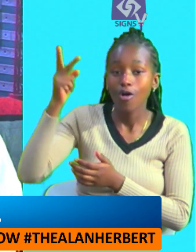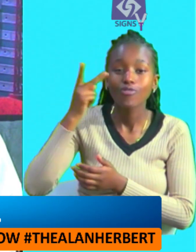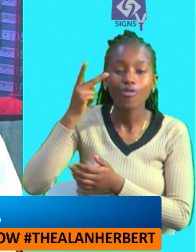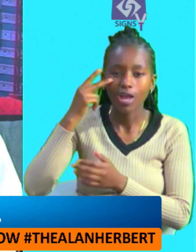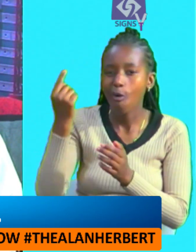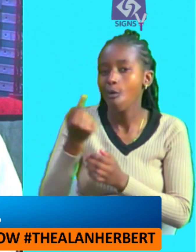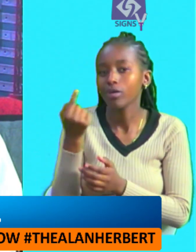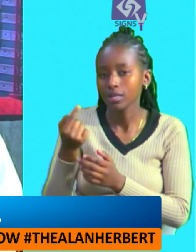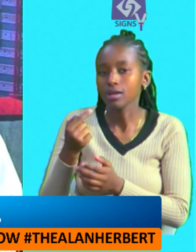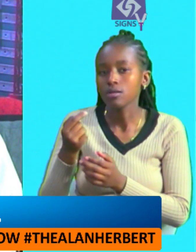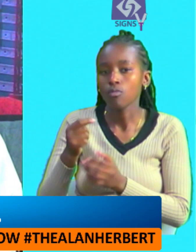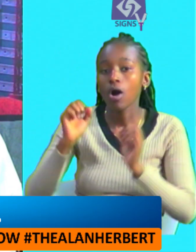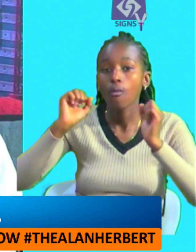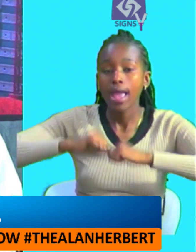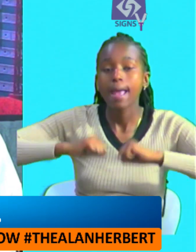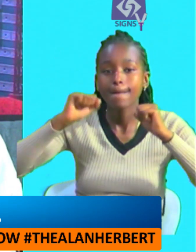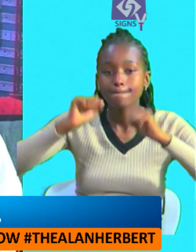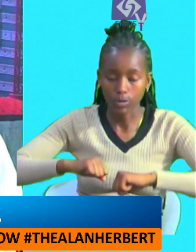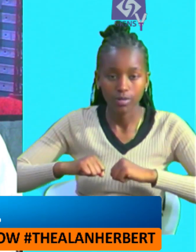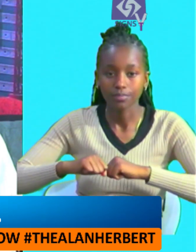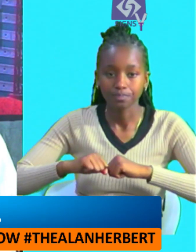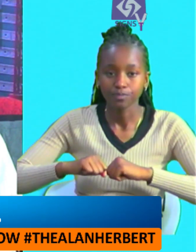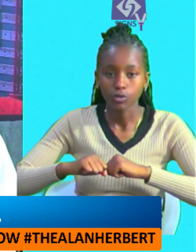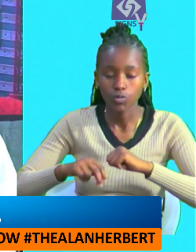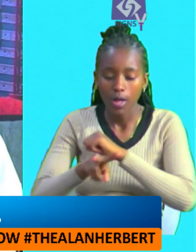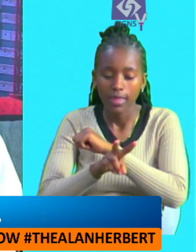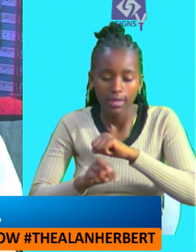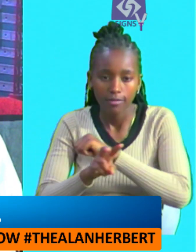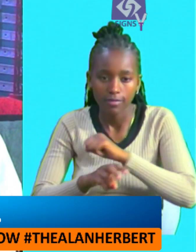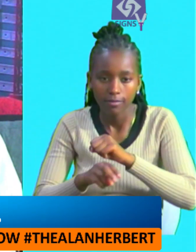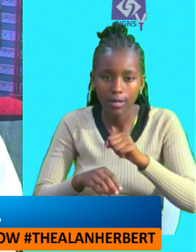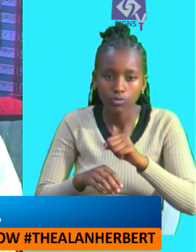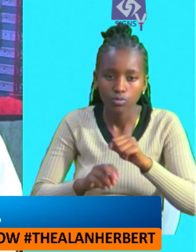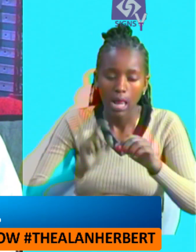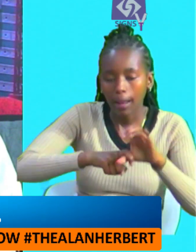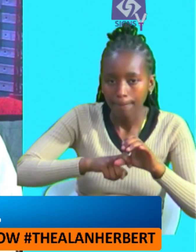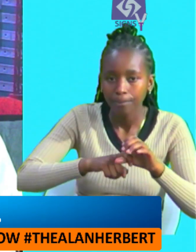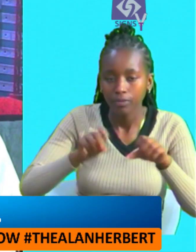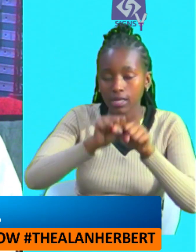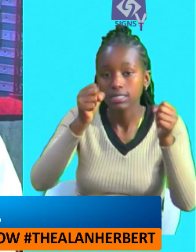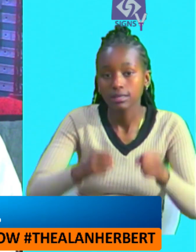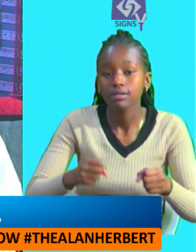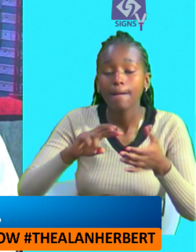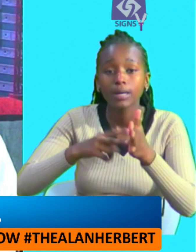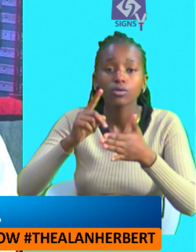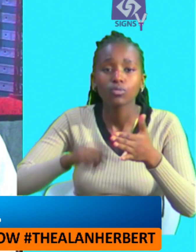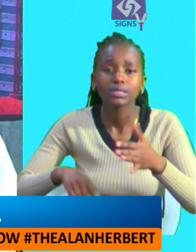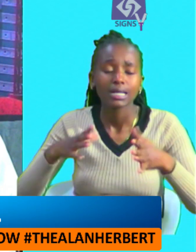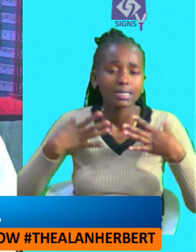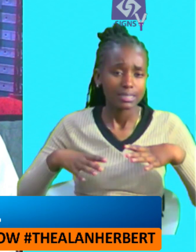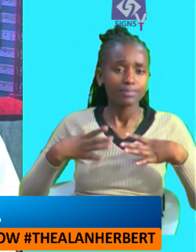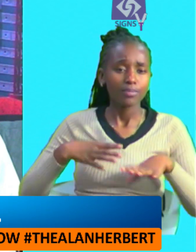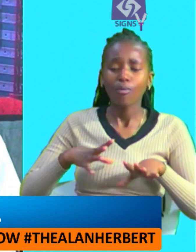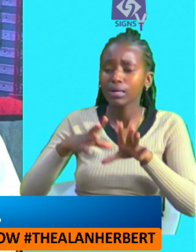I think it is in season 2 right now, and they were talking about the Winter Olympics that were held in South Korea, where